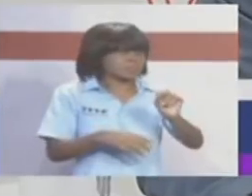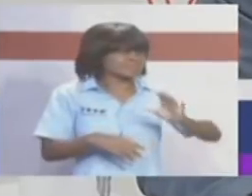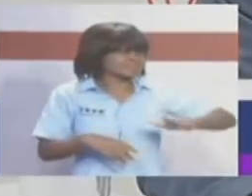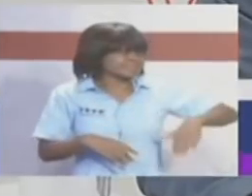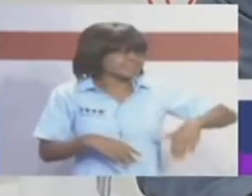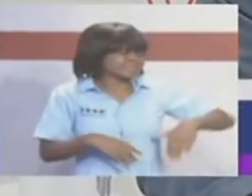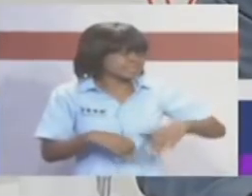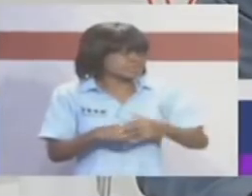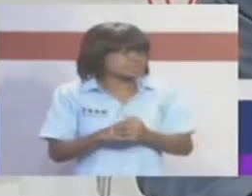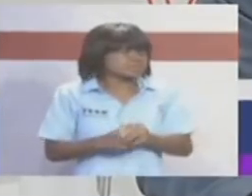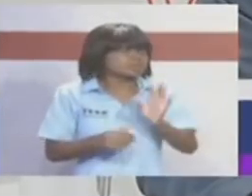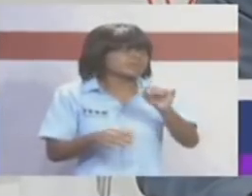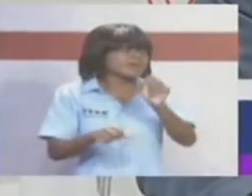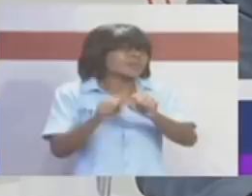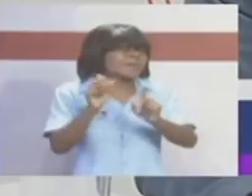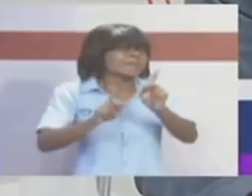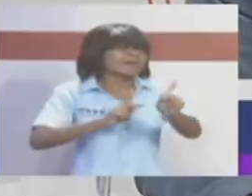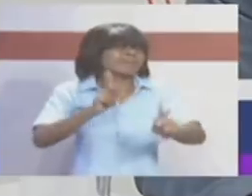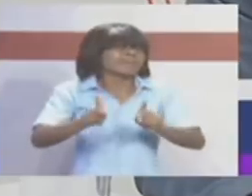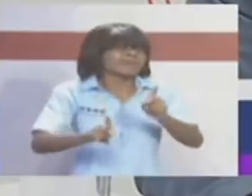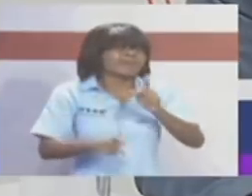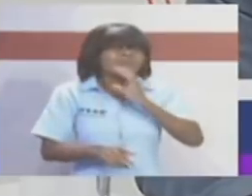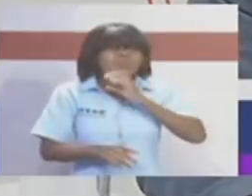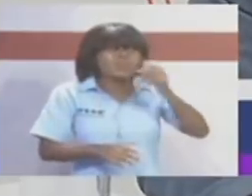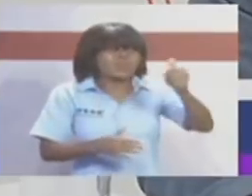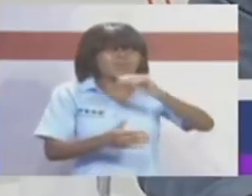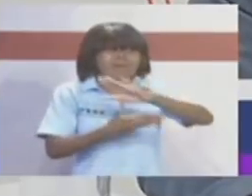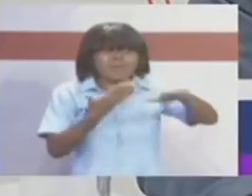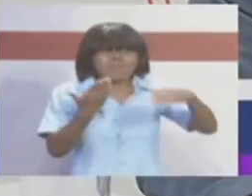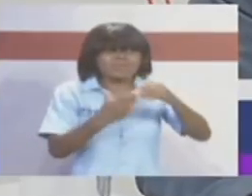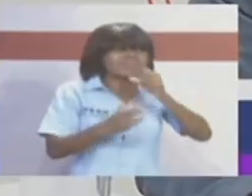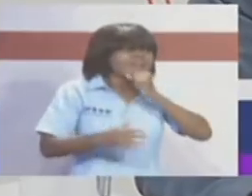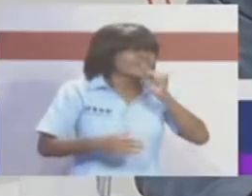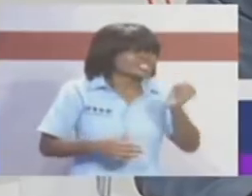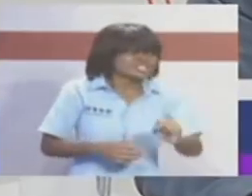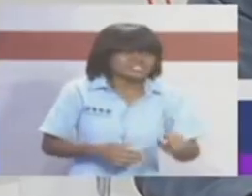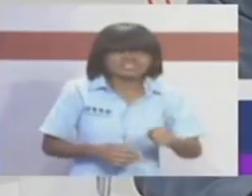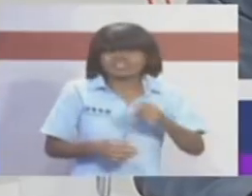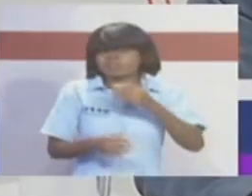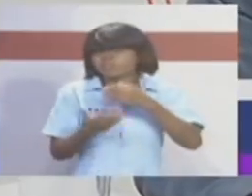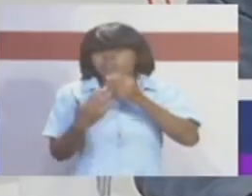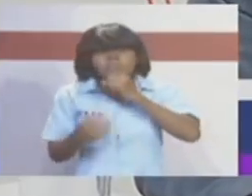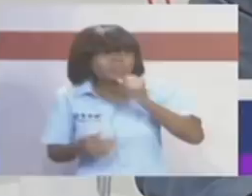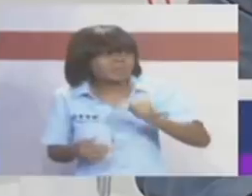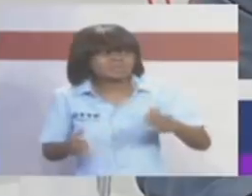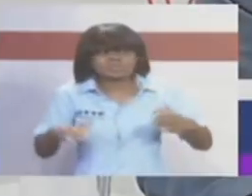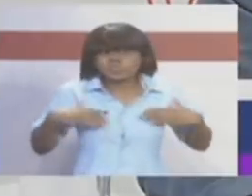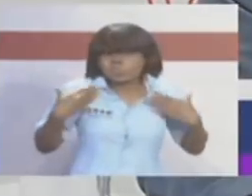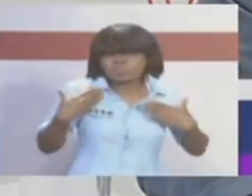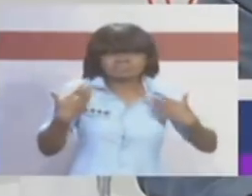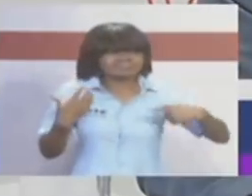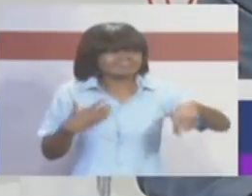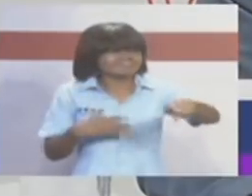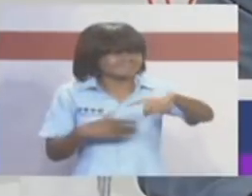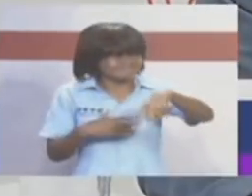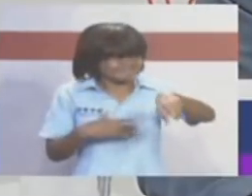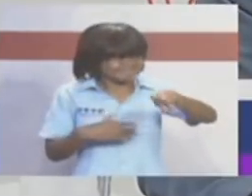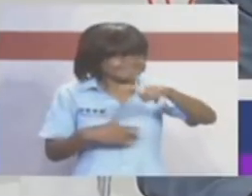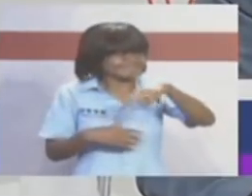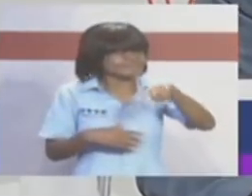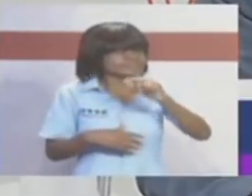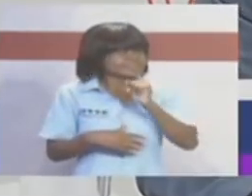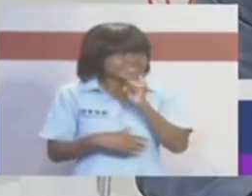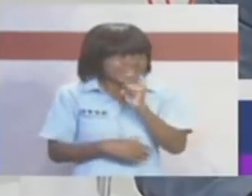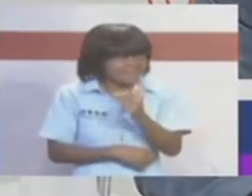groups that continue to have that added vulnerability which they can fix. That added vulnerability meaning they're not vaccinated, but that can be